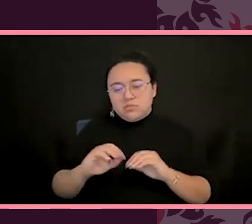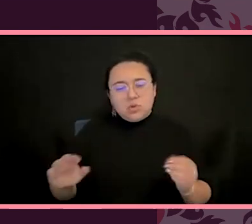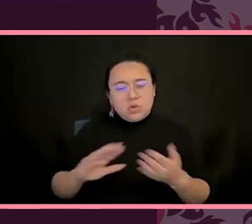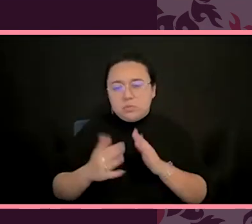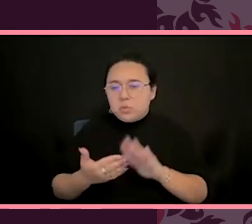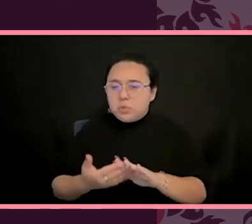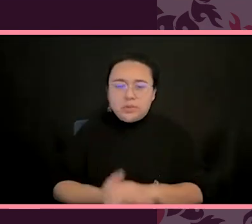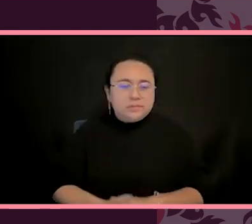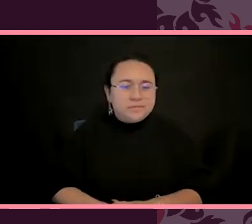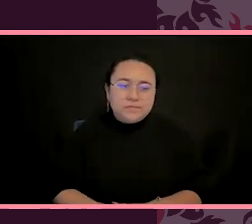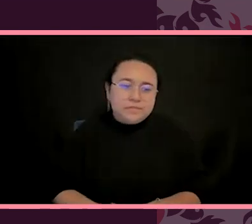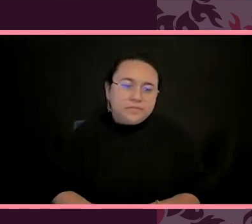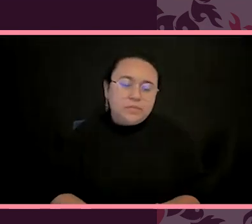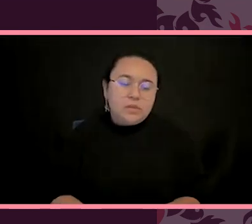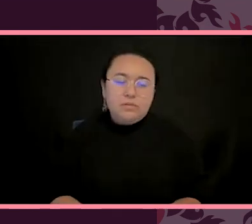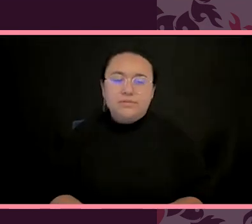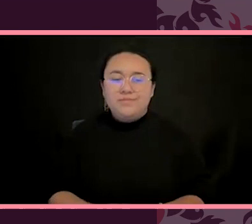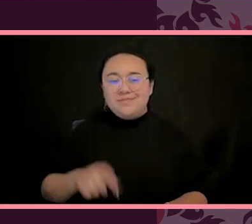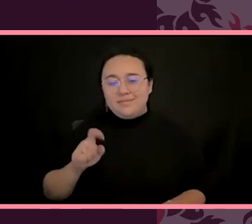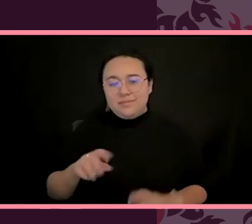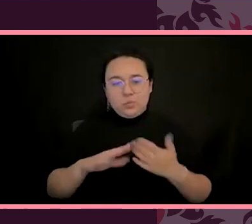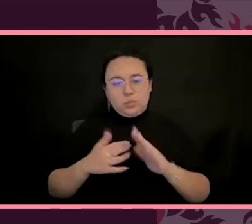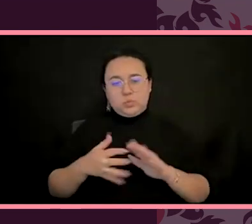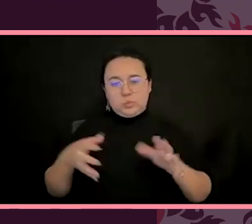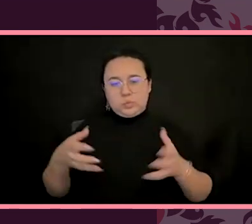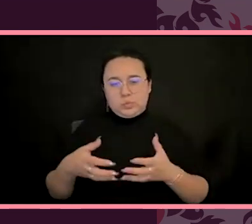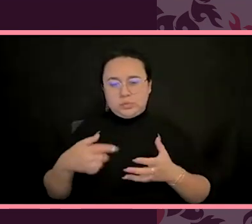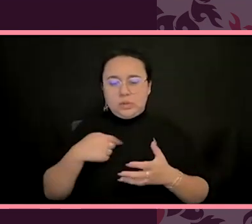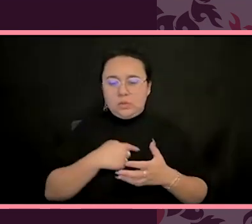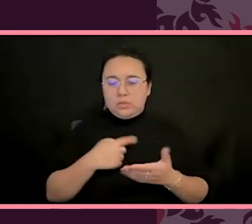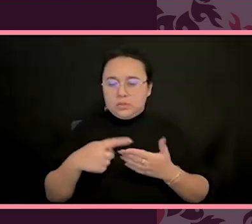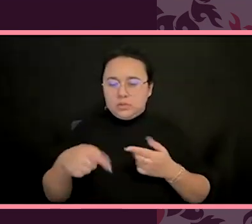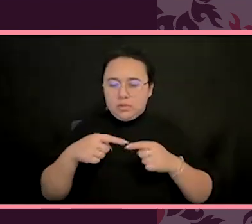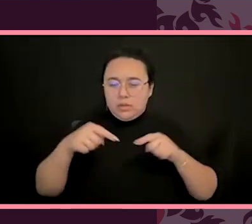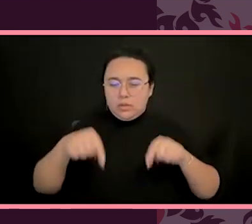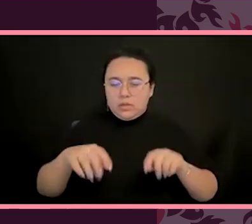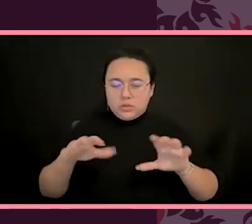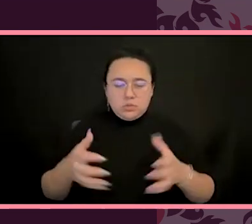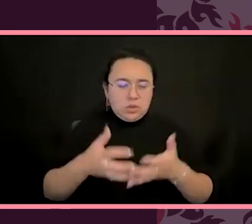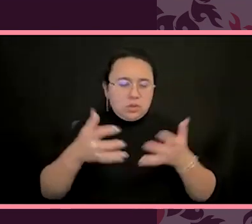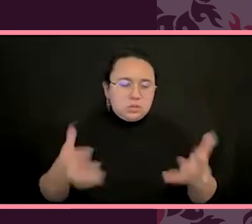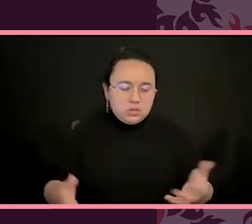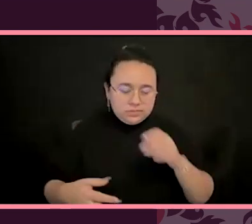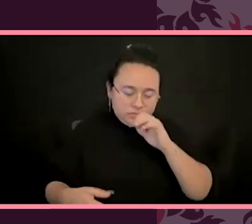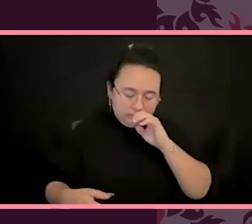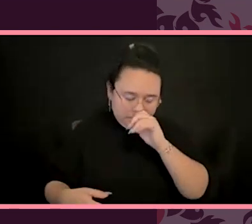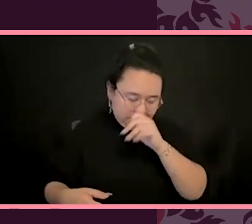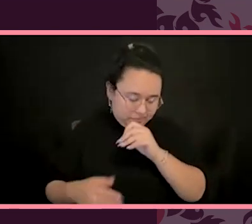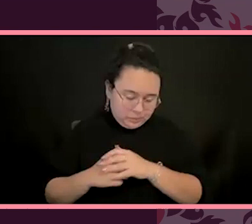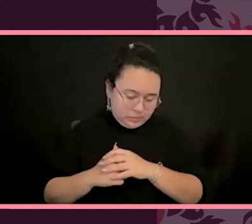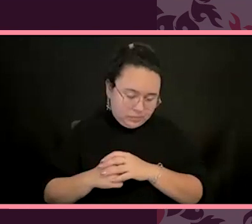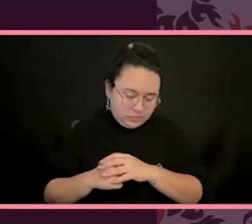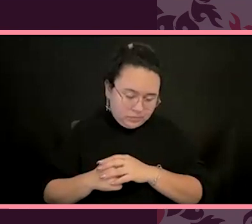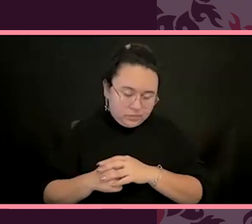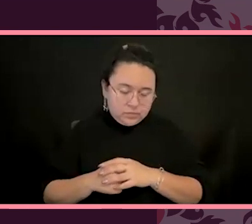No community. And we've talked about often in this group that many of us, we